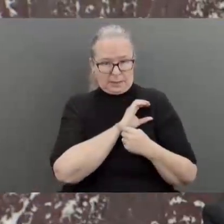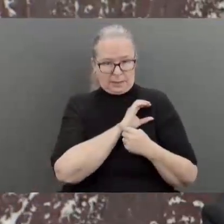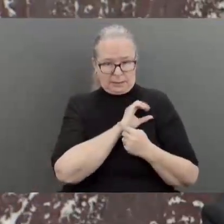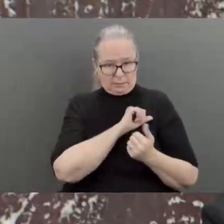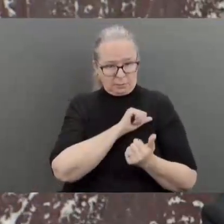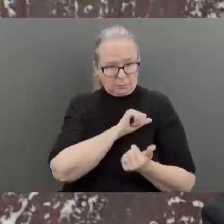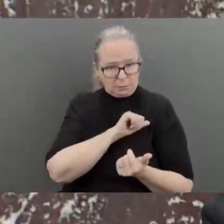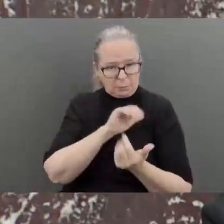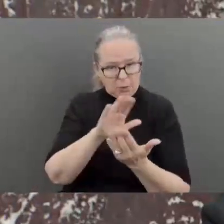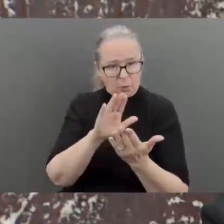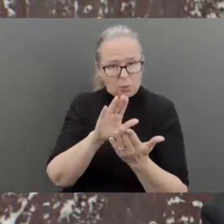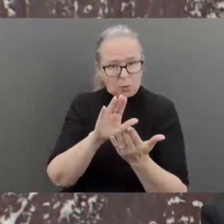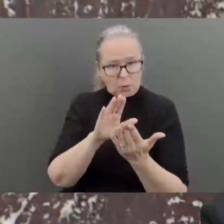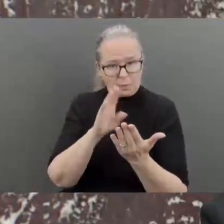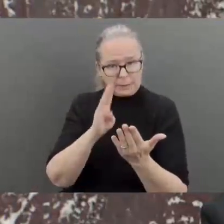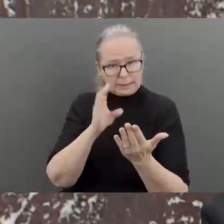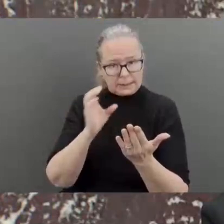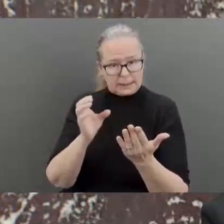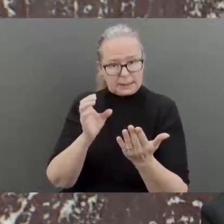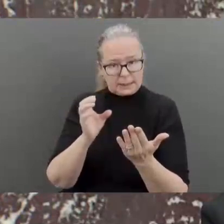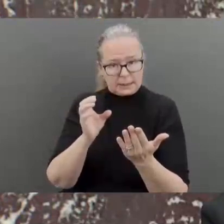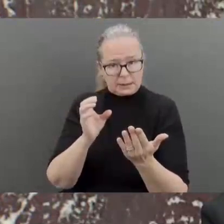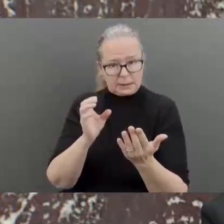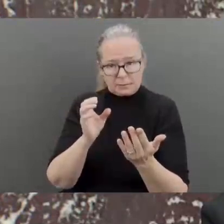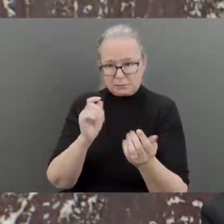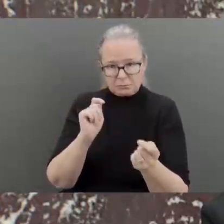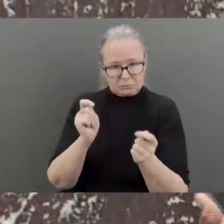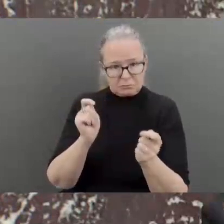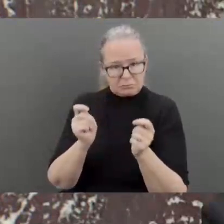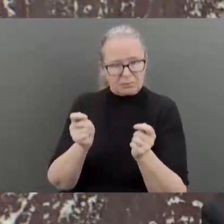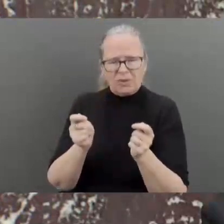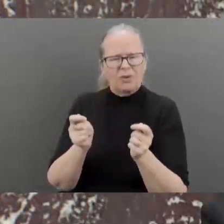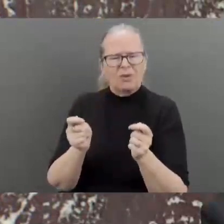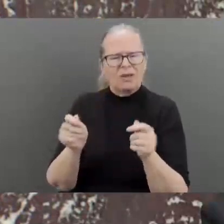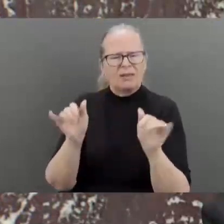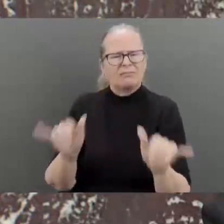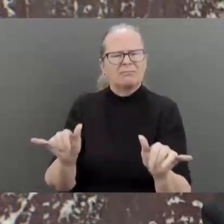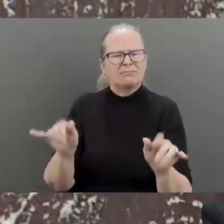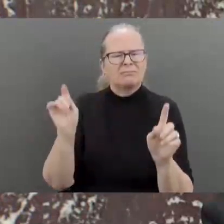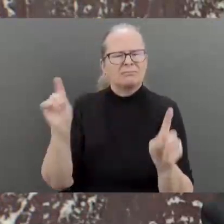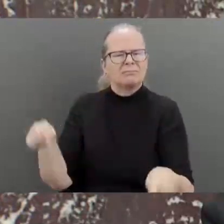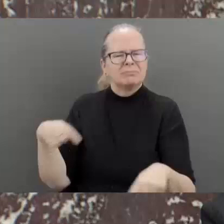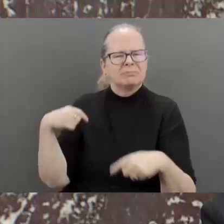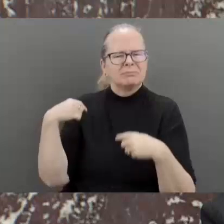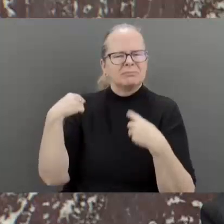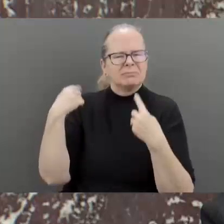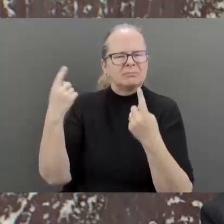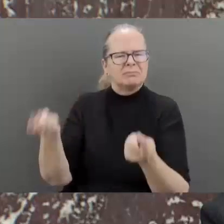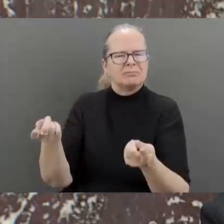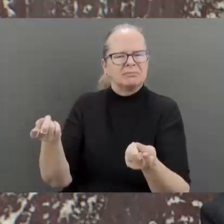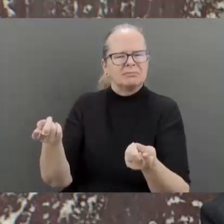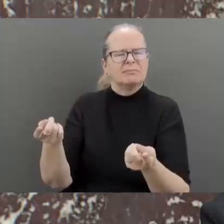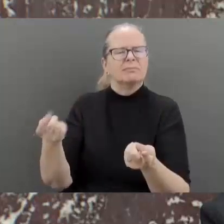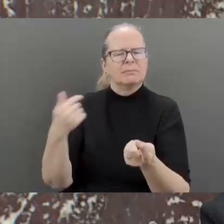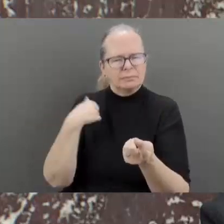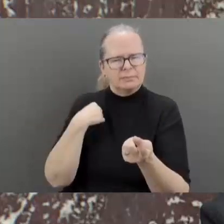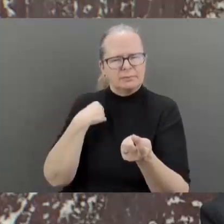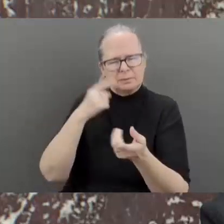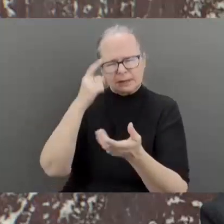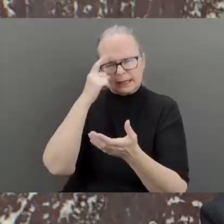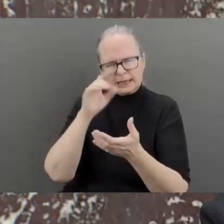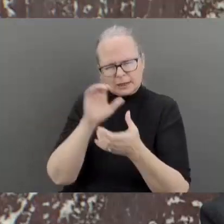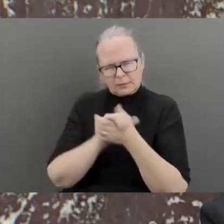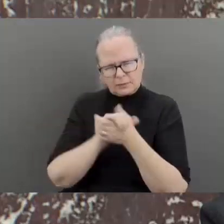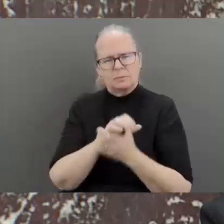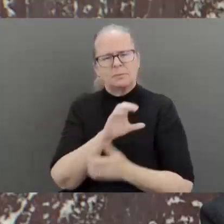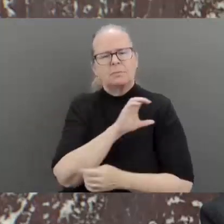are centurions at the gates of justice. I, like you, took an oath to protect the law in